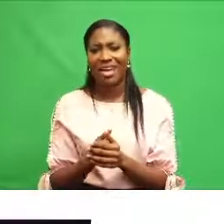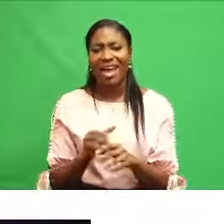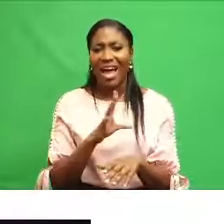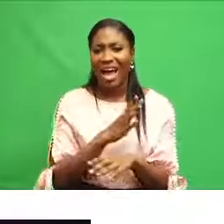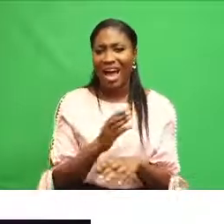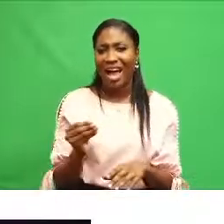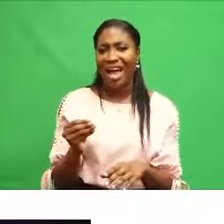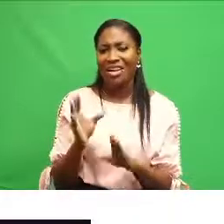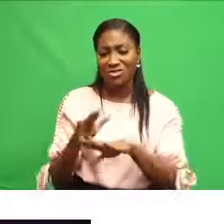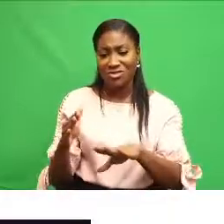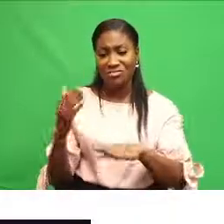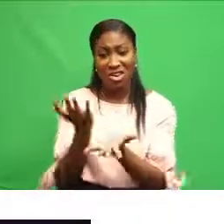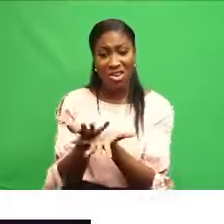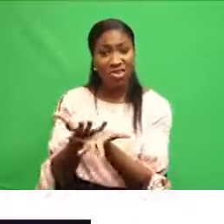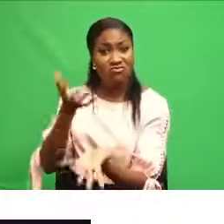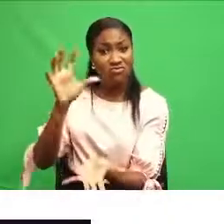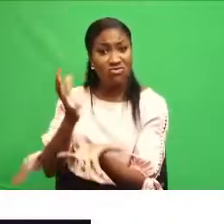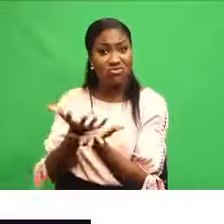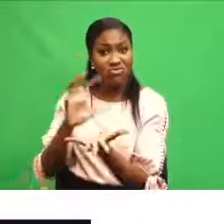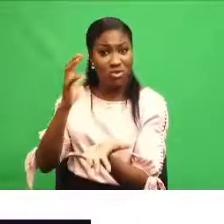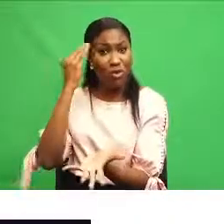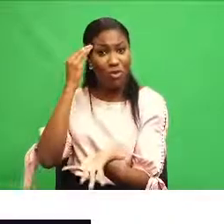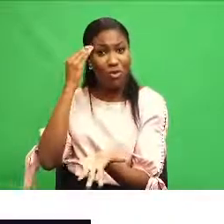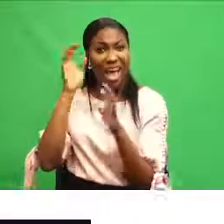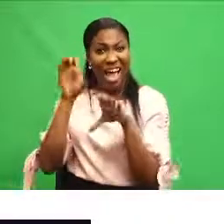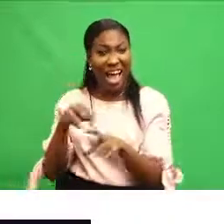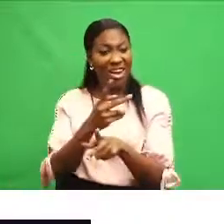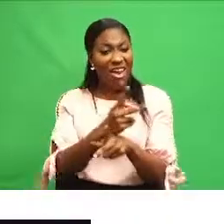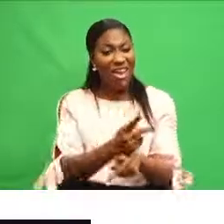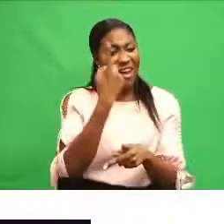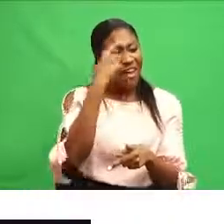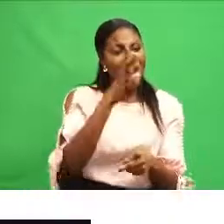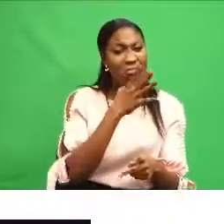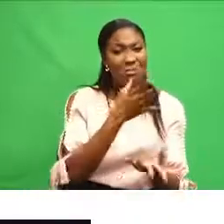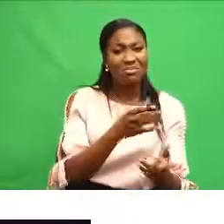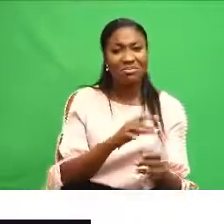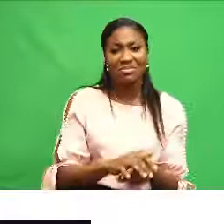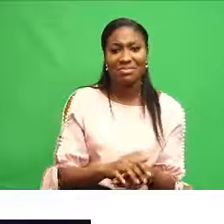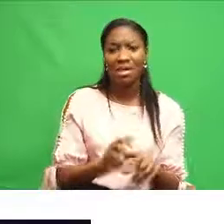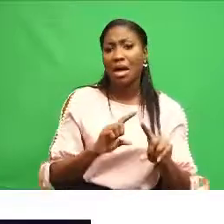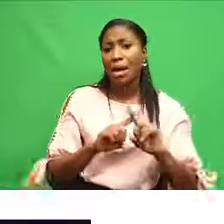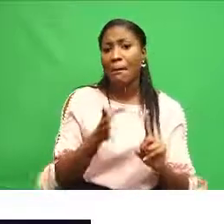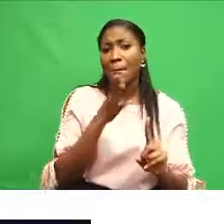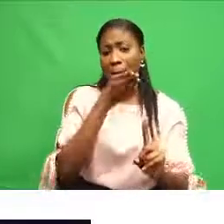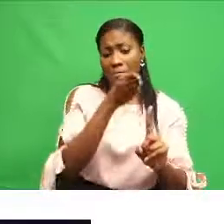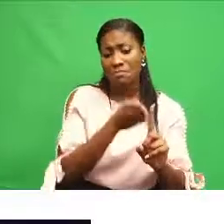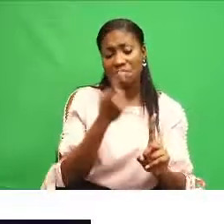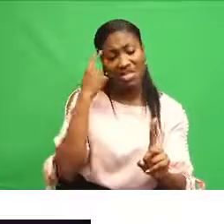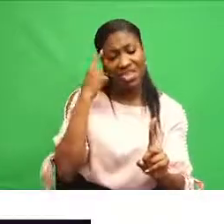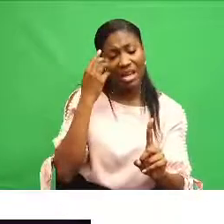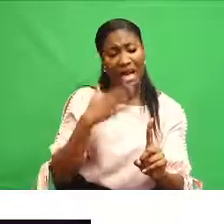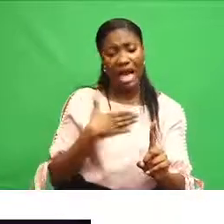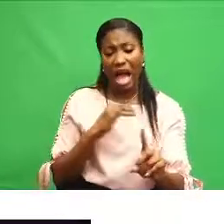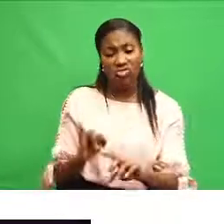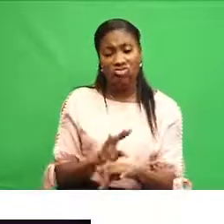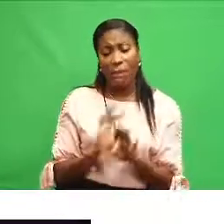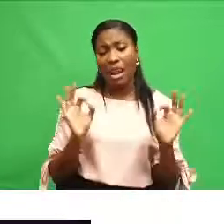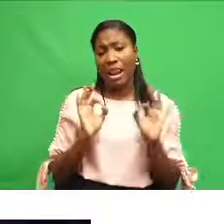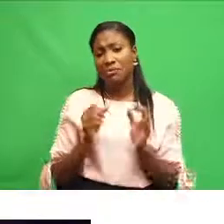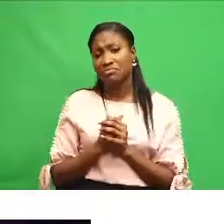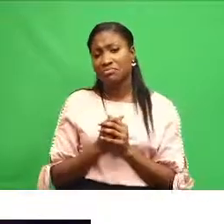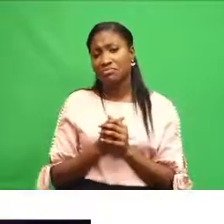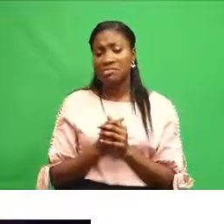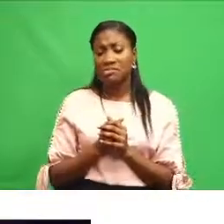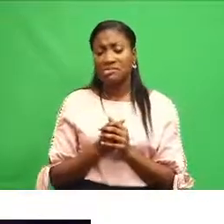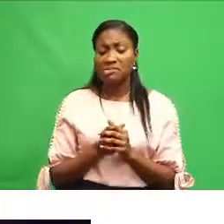mommy. But these are Mary's thoughts. I am unemployed. I don't have the means. You know what? I'll go help mommy get she